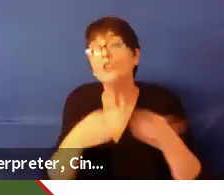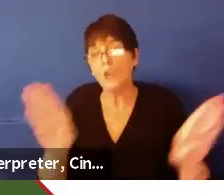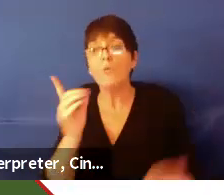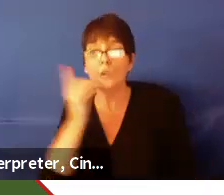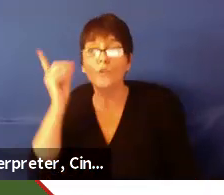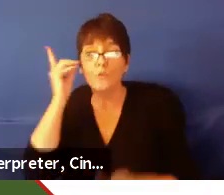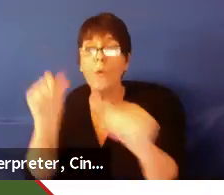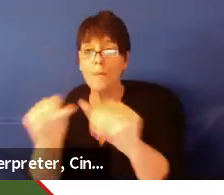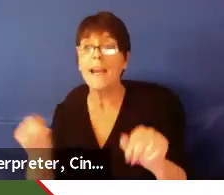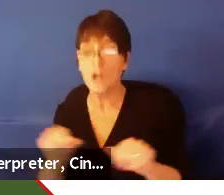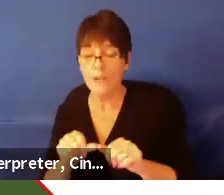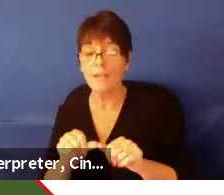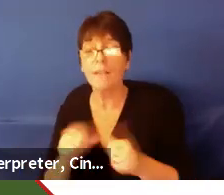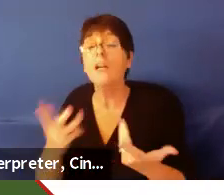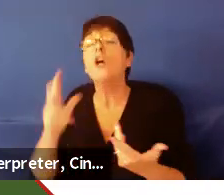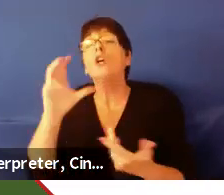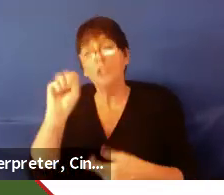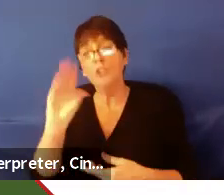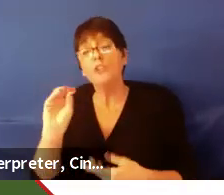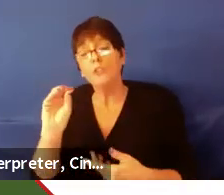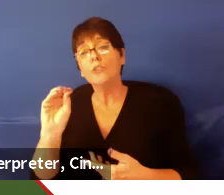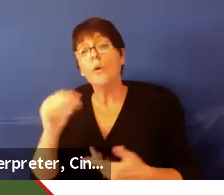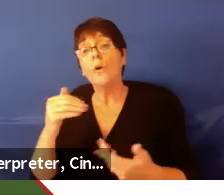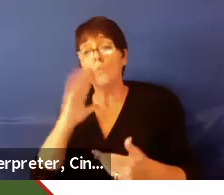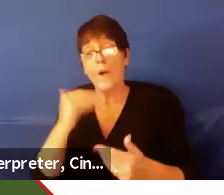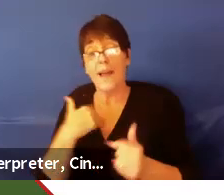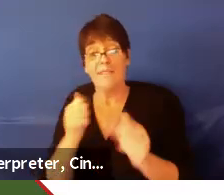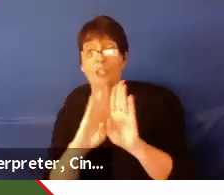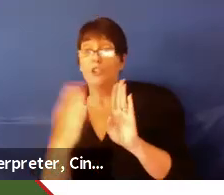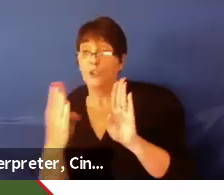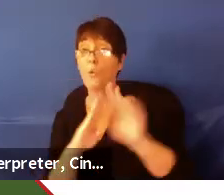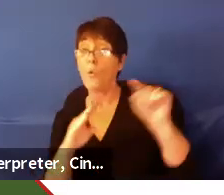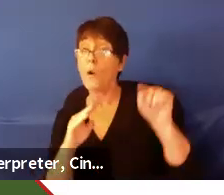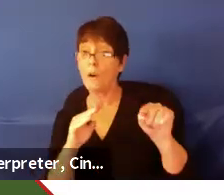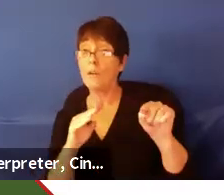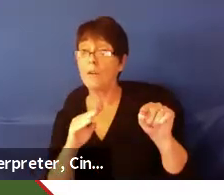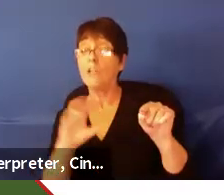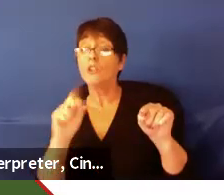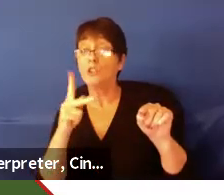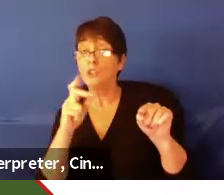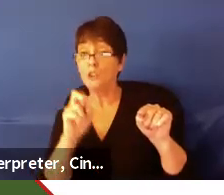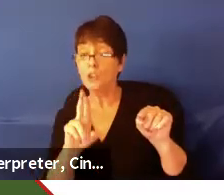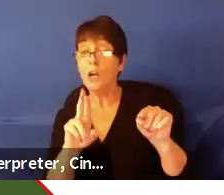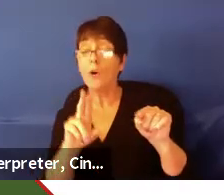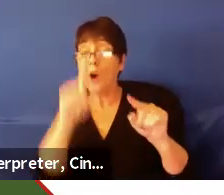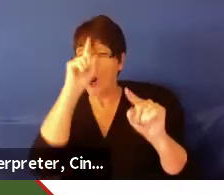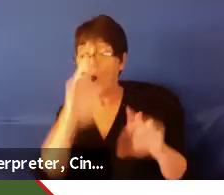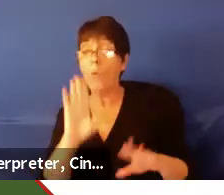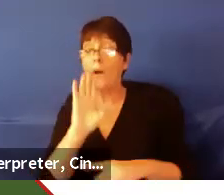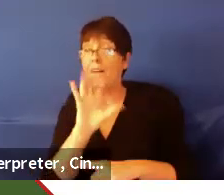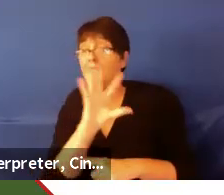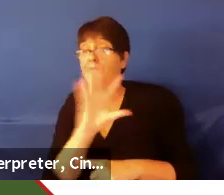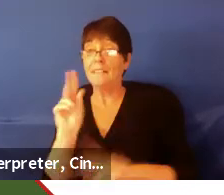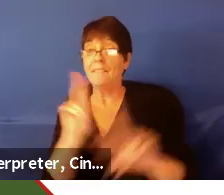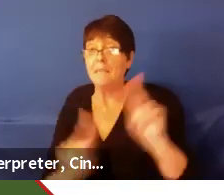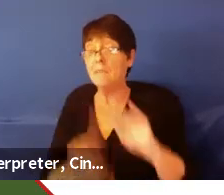area. So there will be a door. There will be the shelter size, we hope, will be 50 people